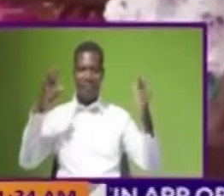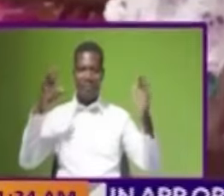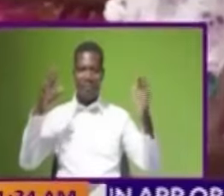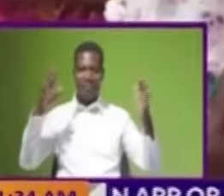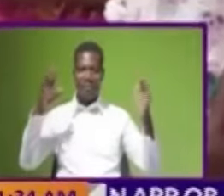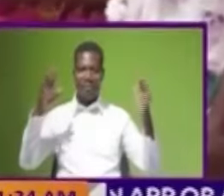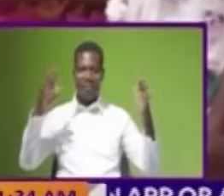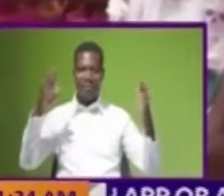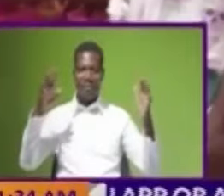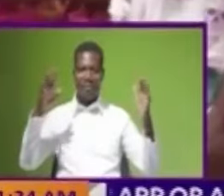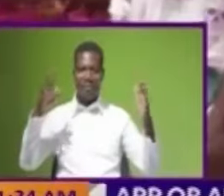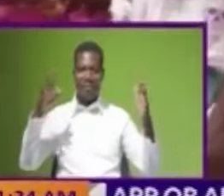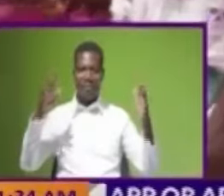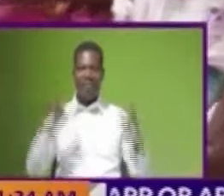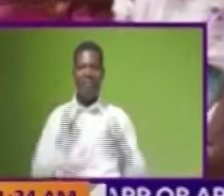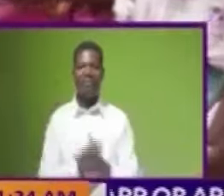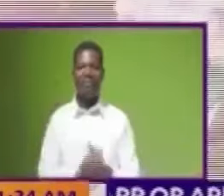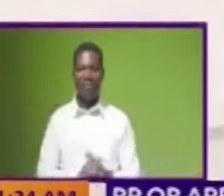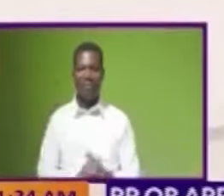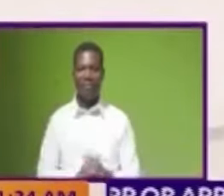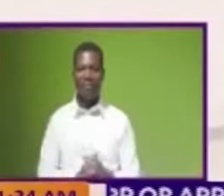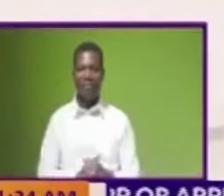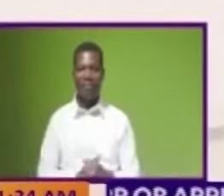yes